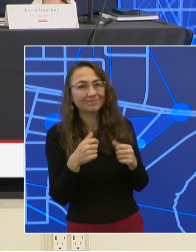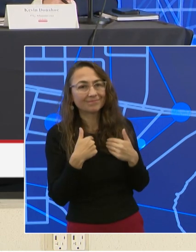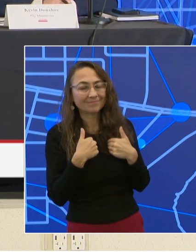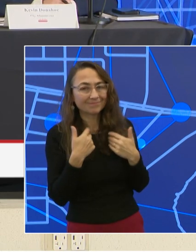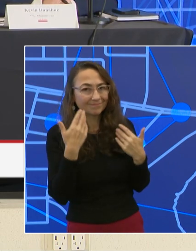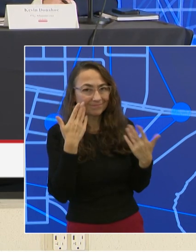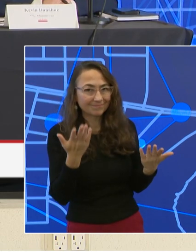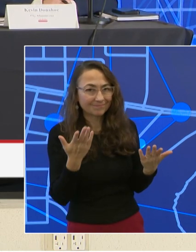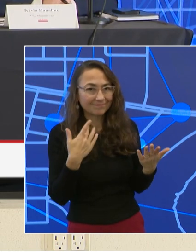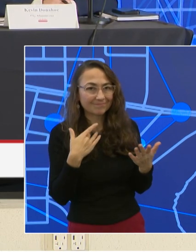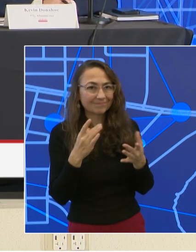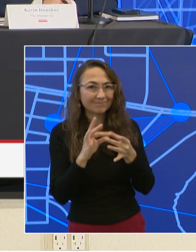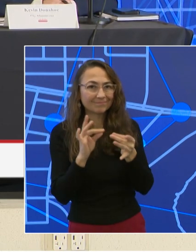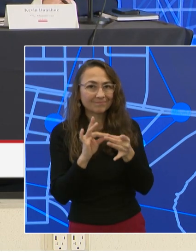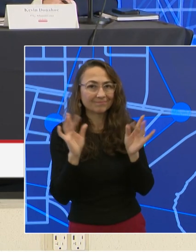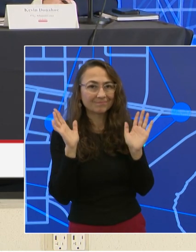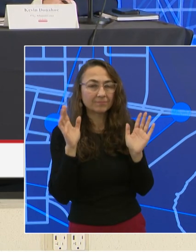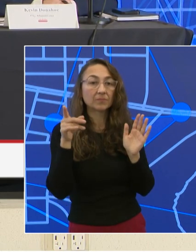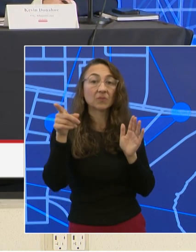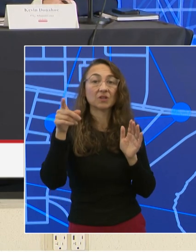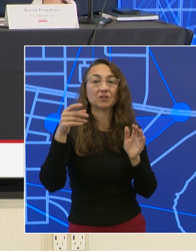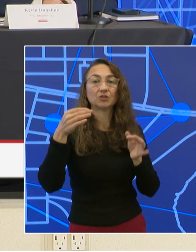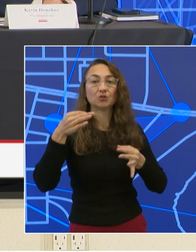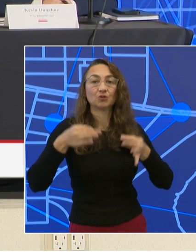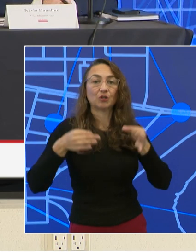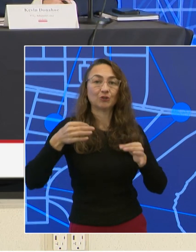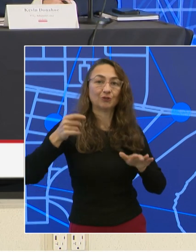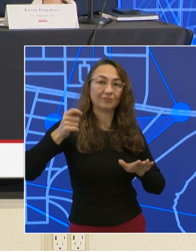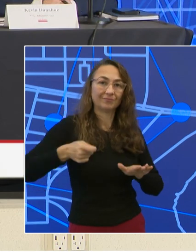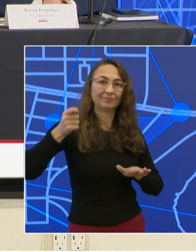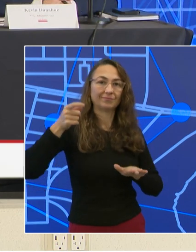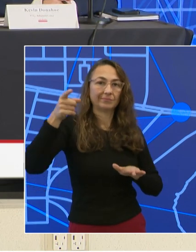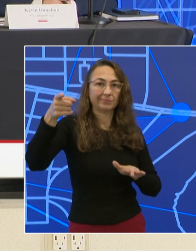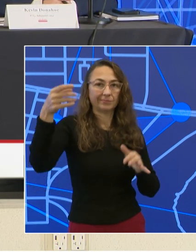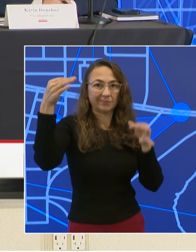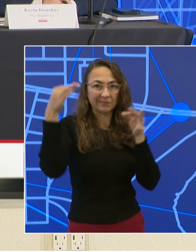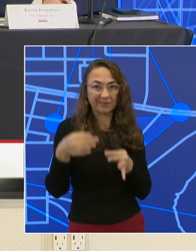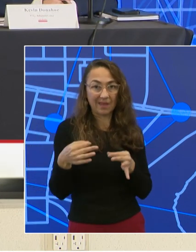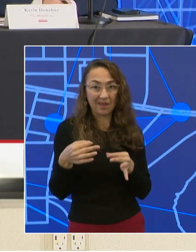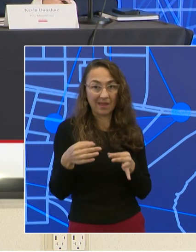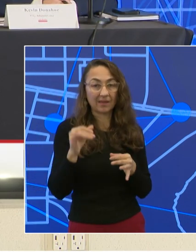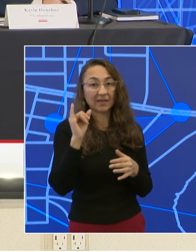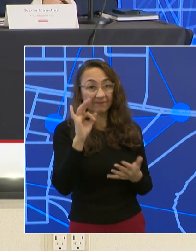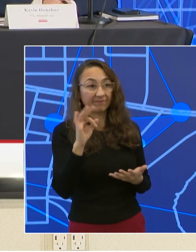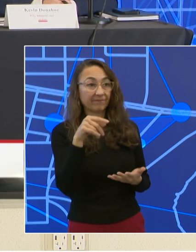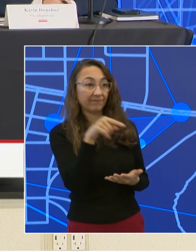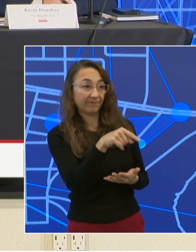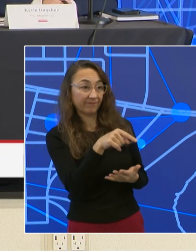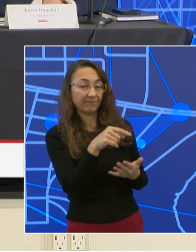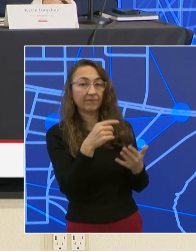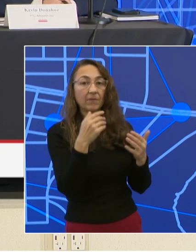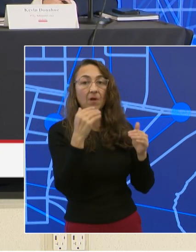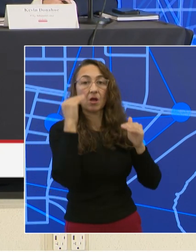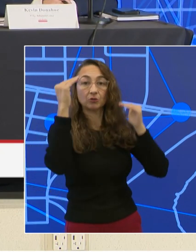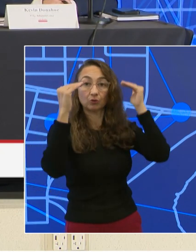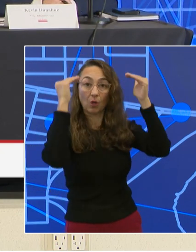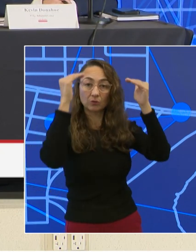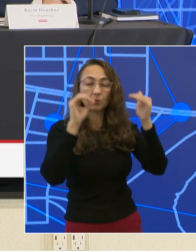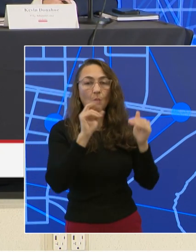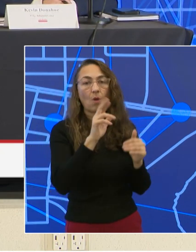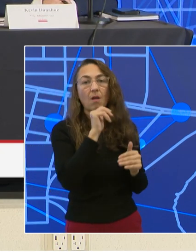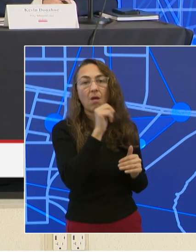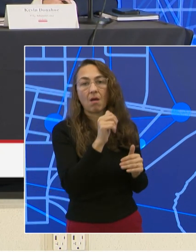determine, with prosecutors and judges to determine if it's an adult crime. And I also think in some cases, parents who have